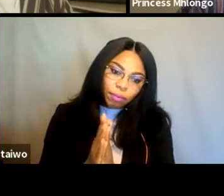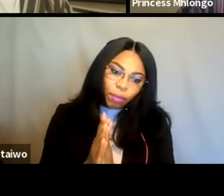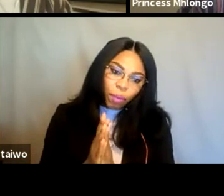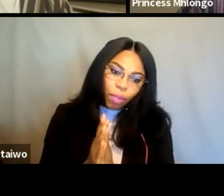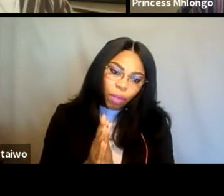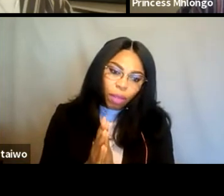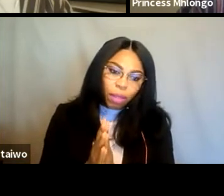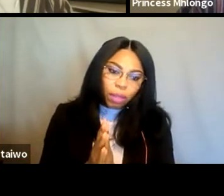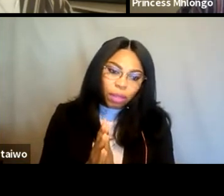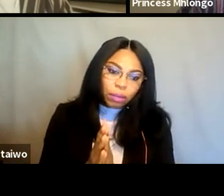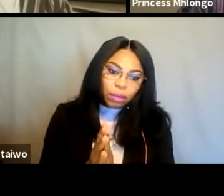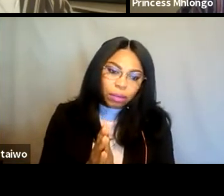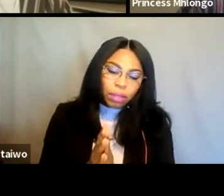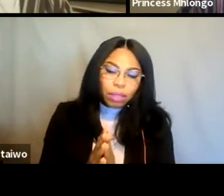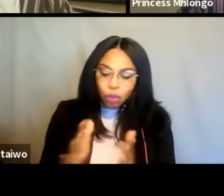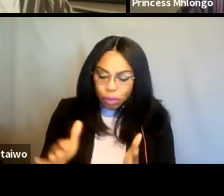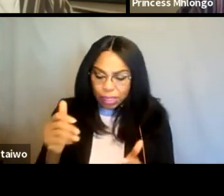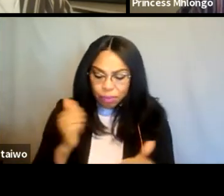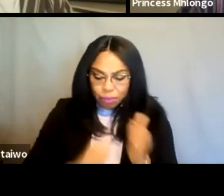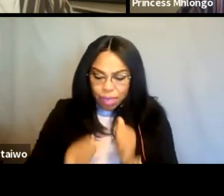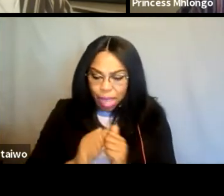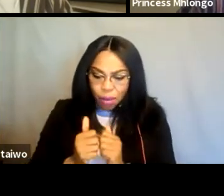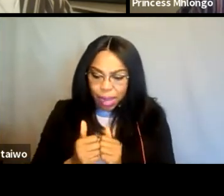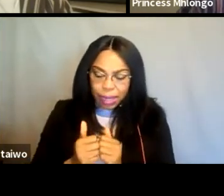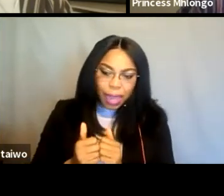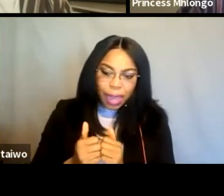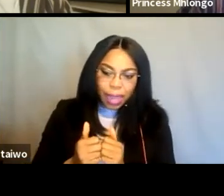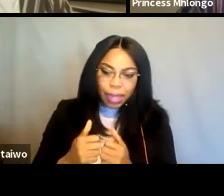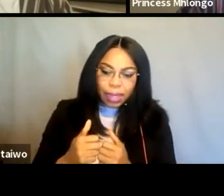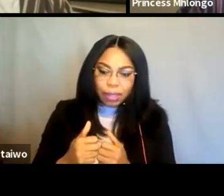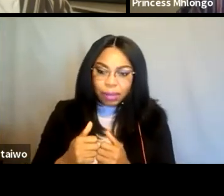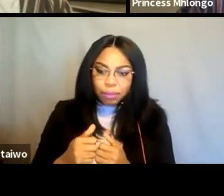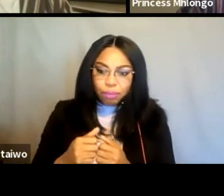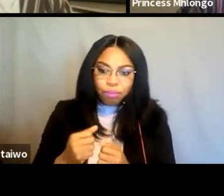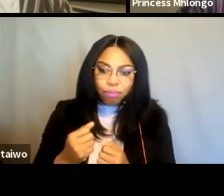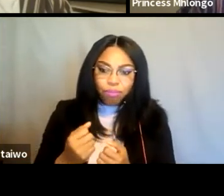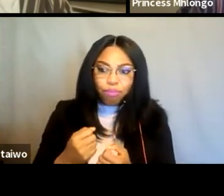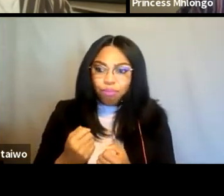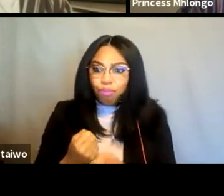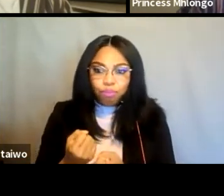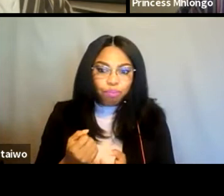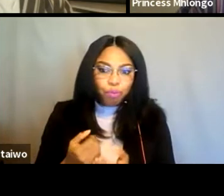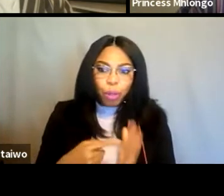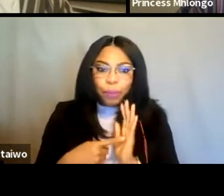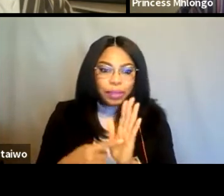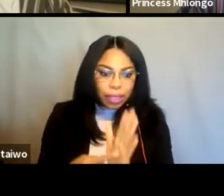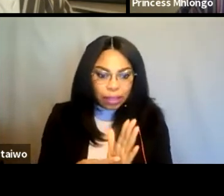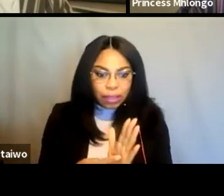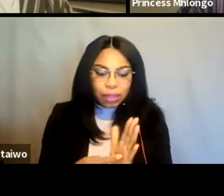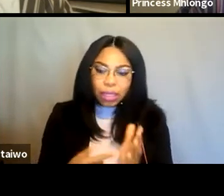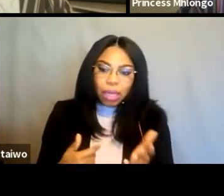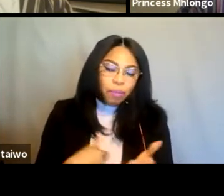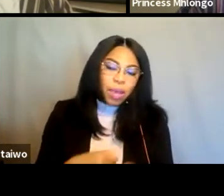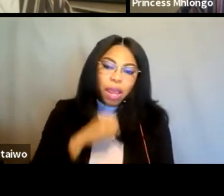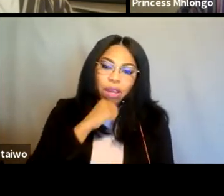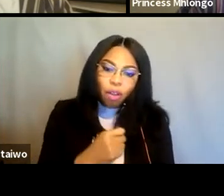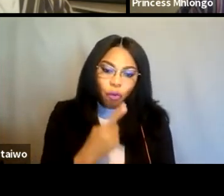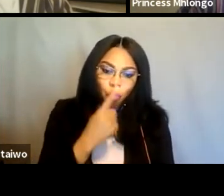can I physicalize this play? And I've always been a lover of one man play. There's one man, two man play,